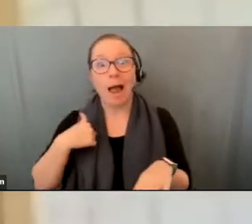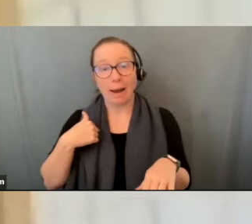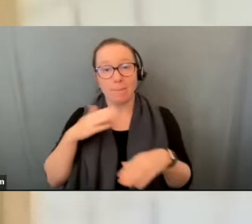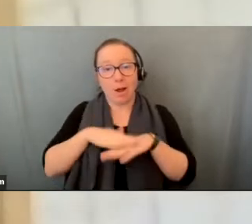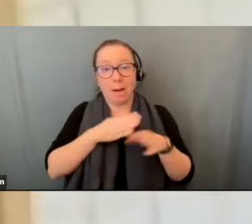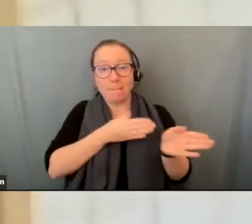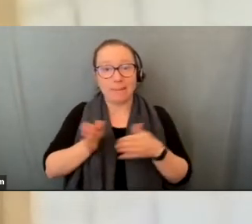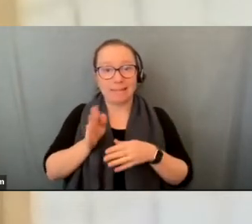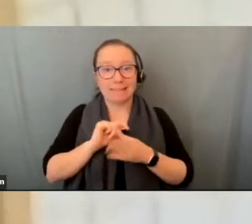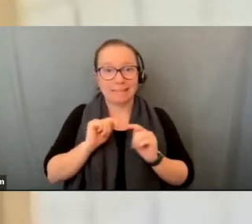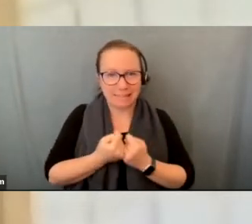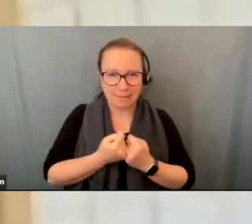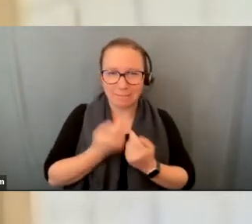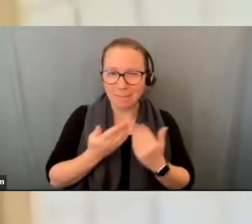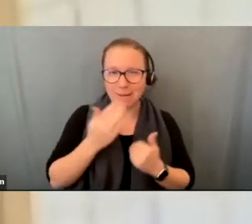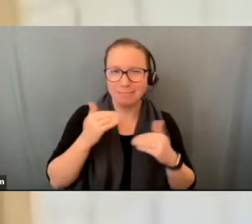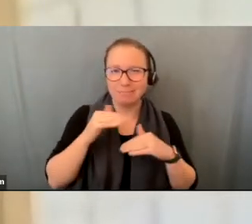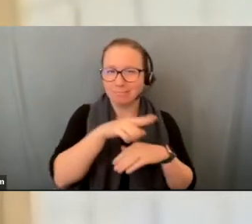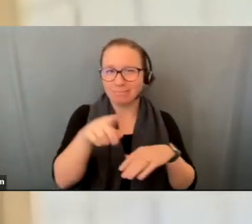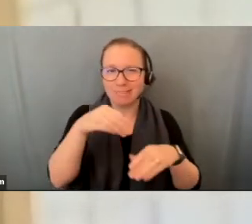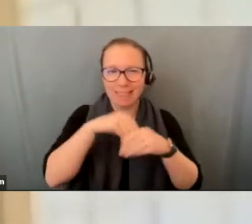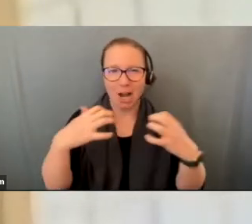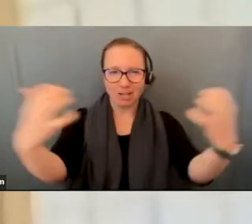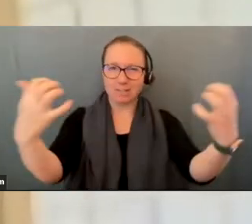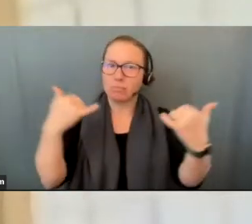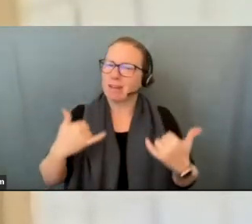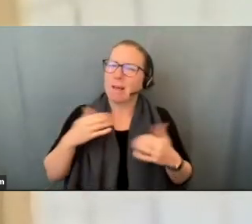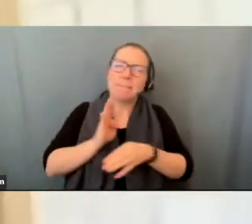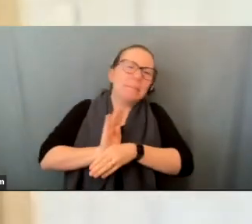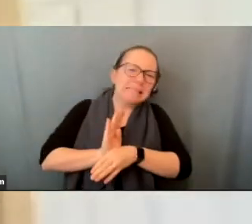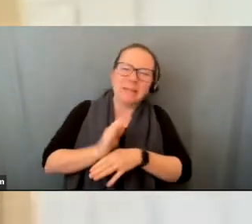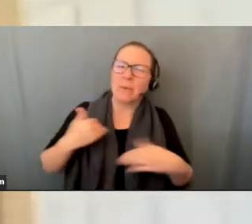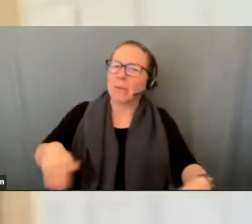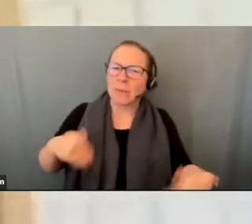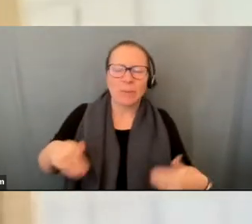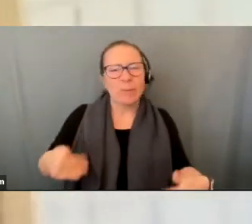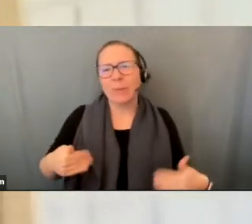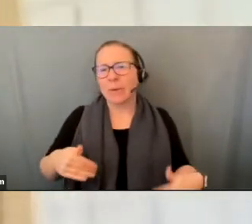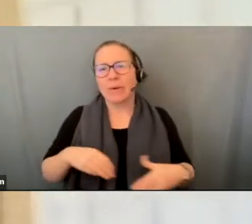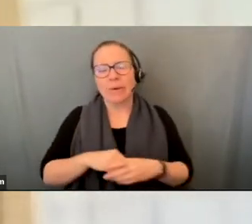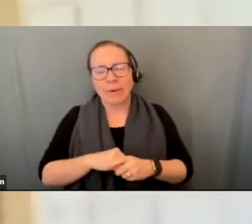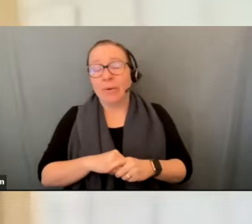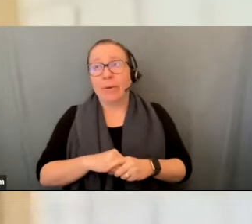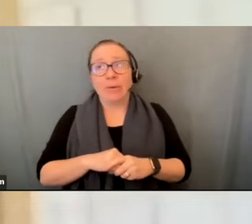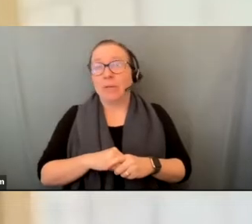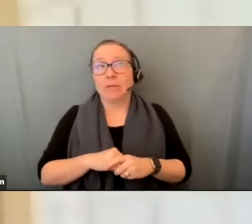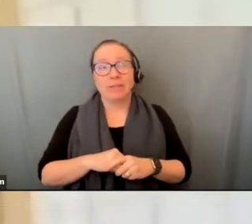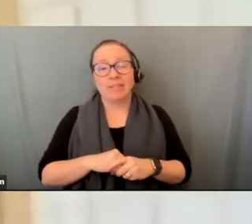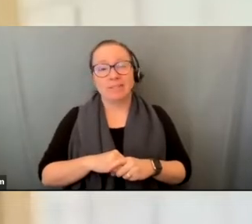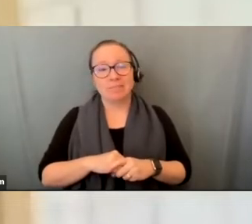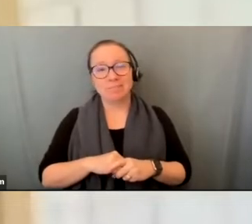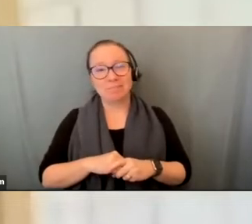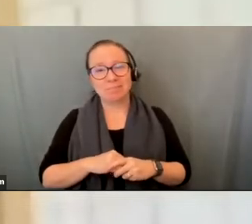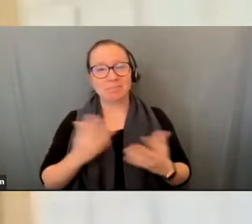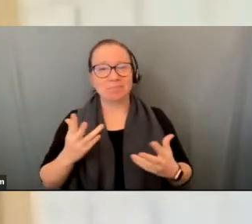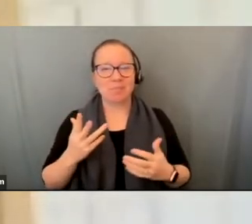and probably all of you in the audience too, it's been a busy time, and we are in sort of the brain, what do you